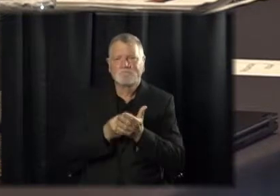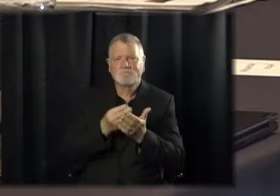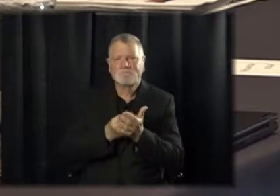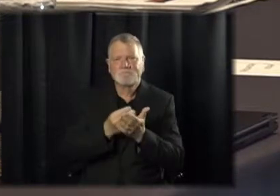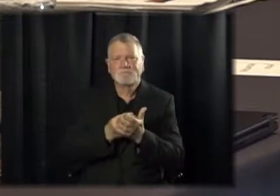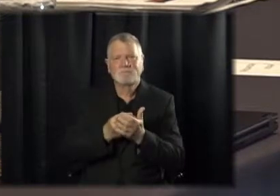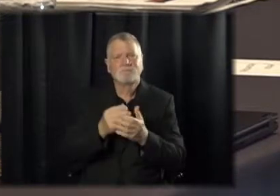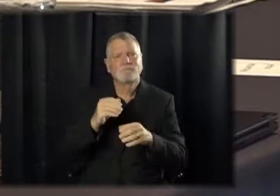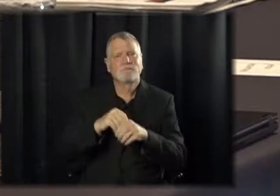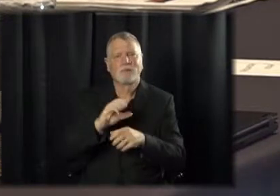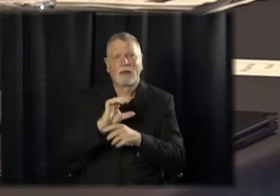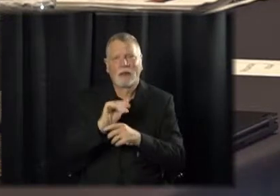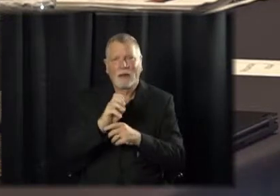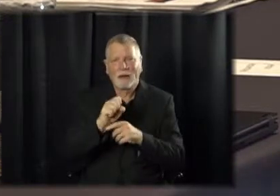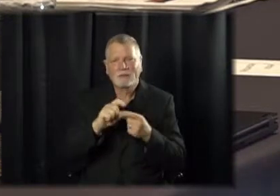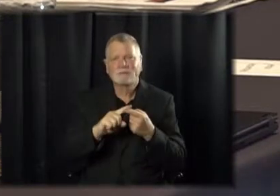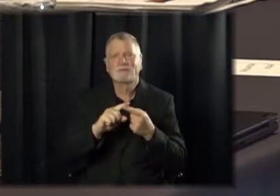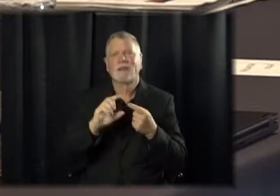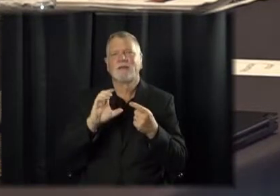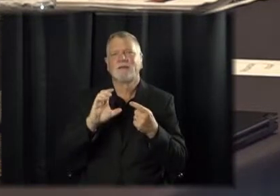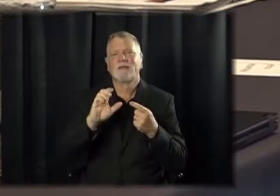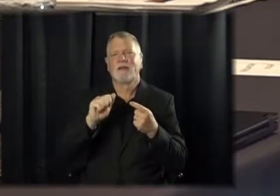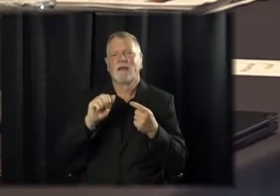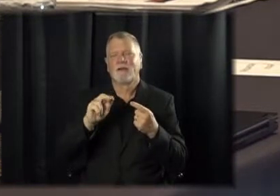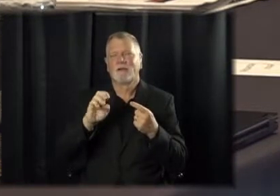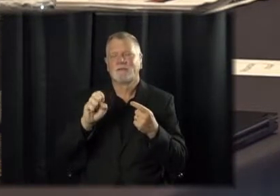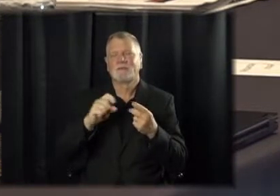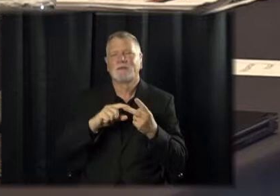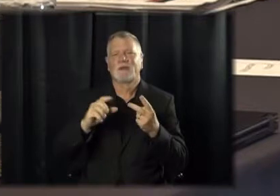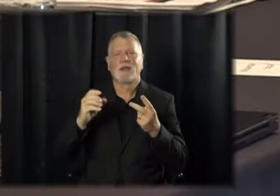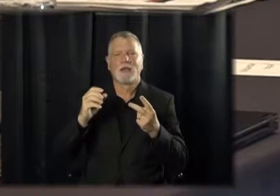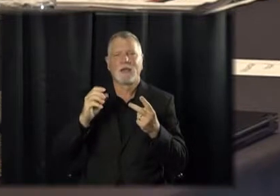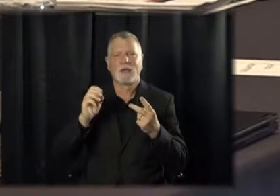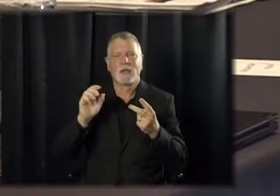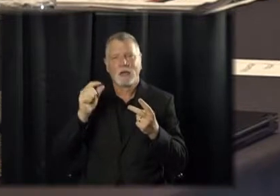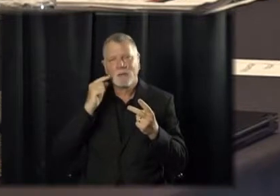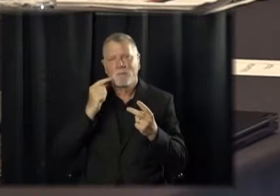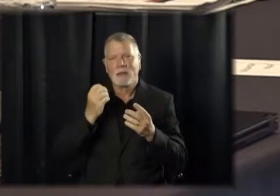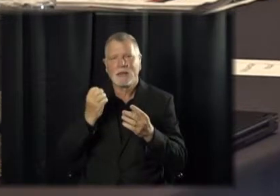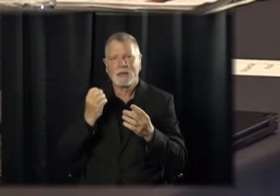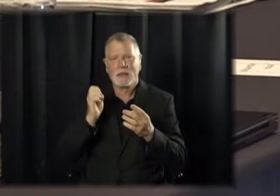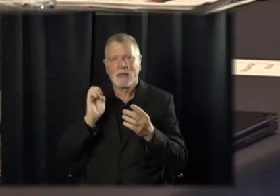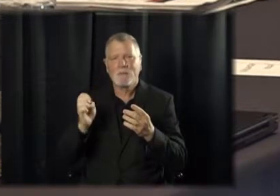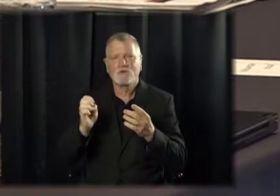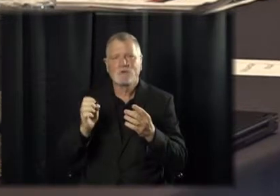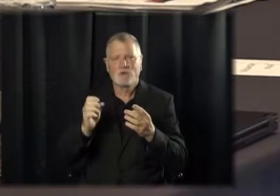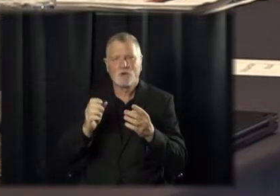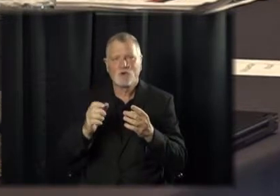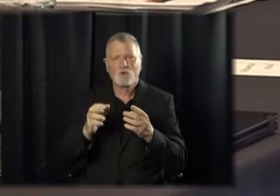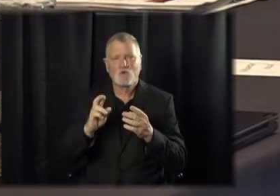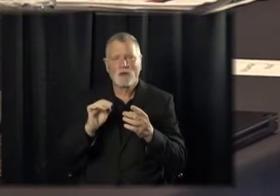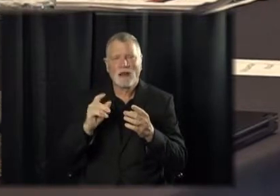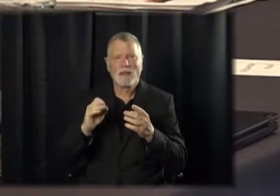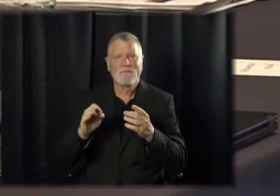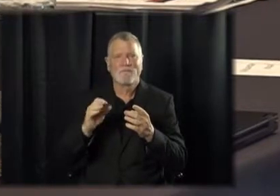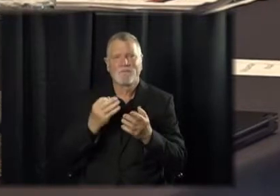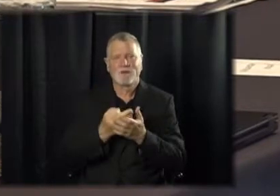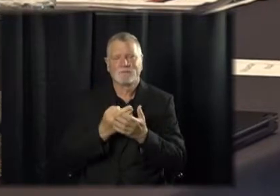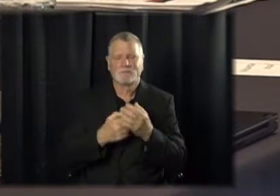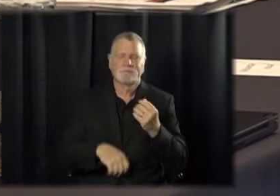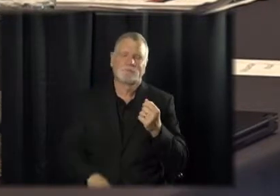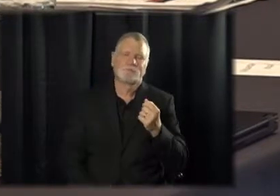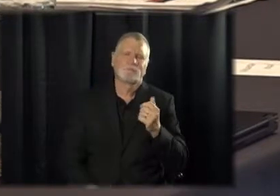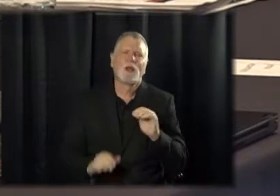including CARES, CRRS, SAA, and the Governor's Emergency Education Relief Fund. The guidance explains how states